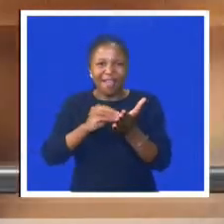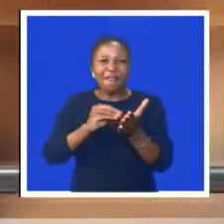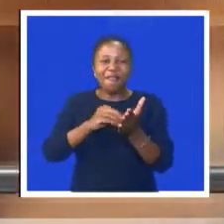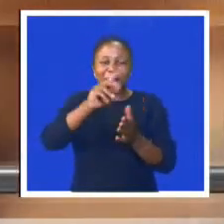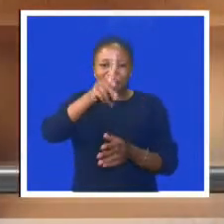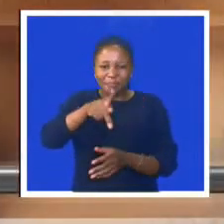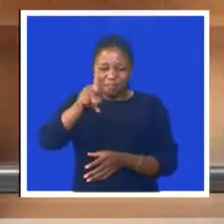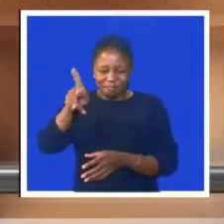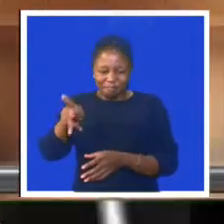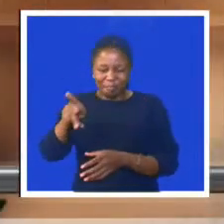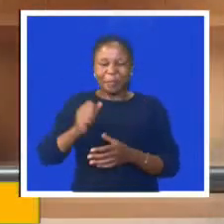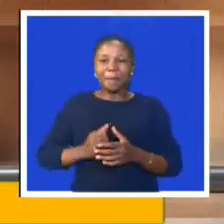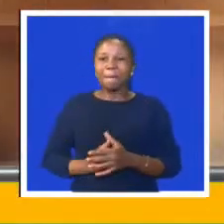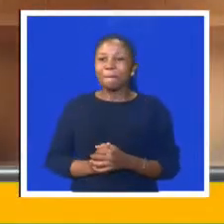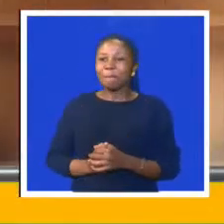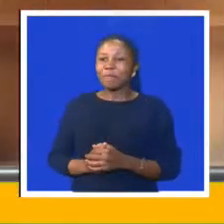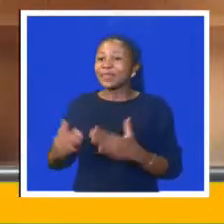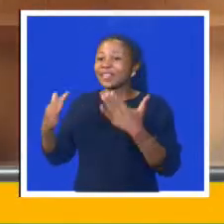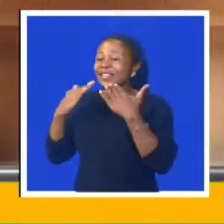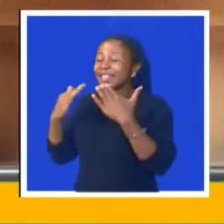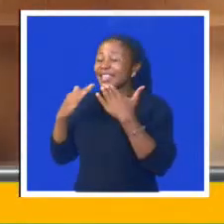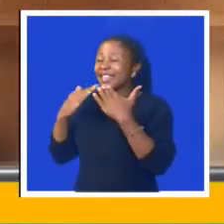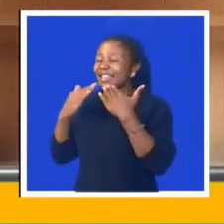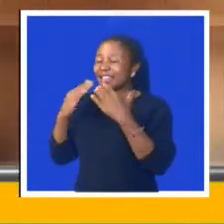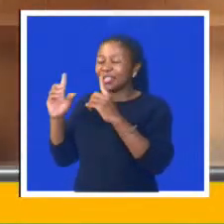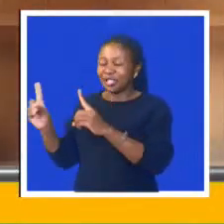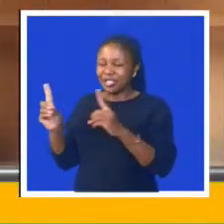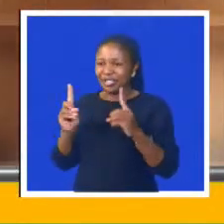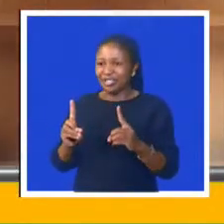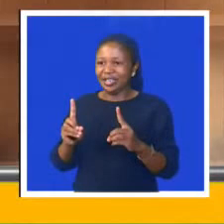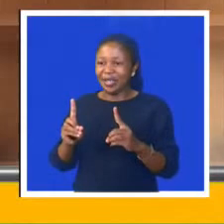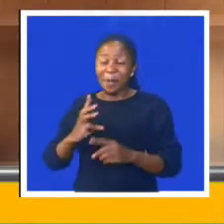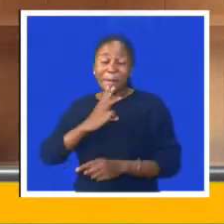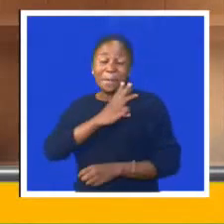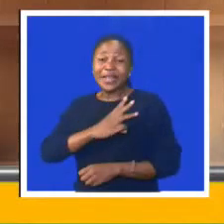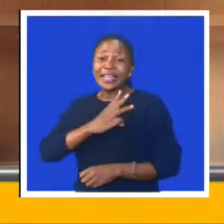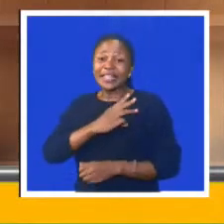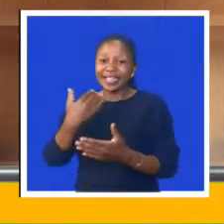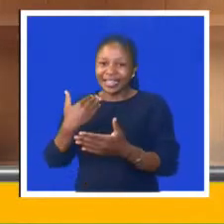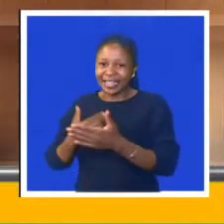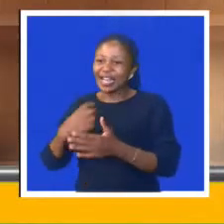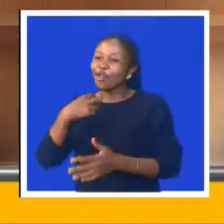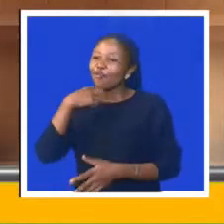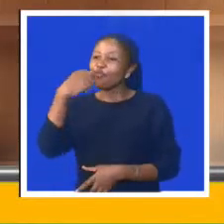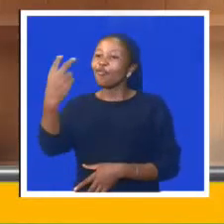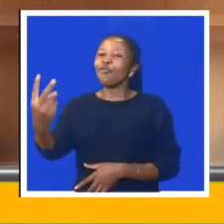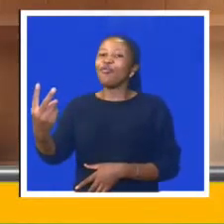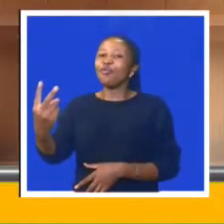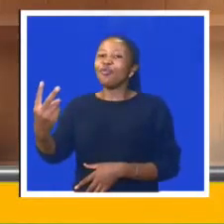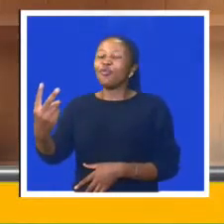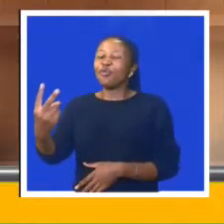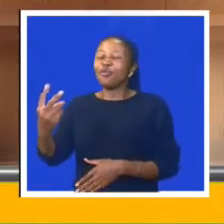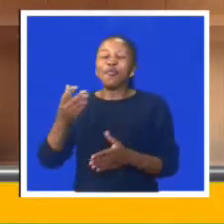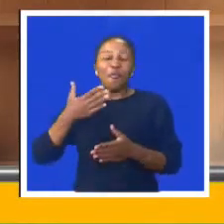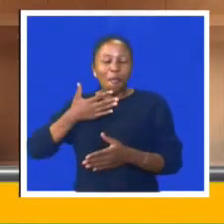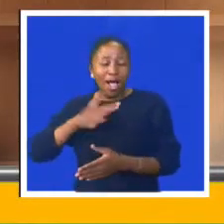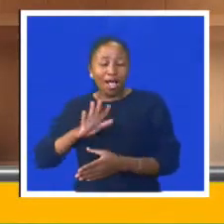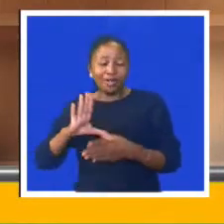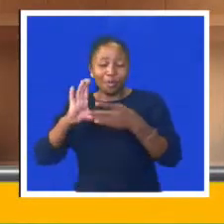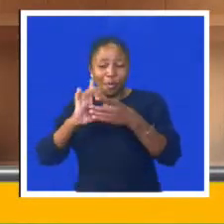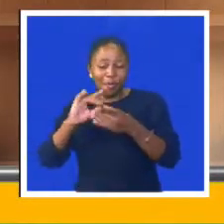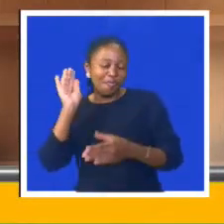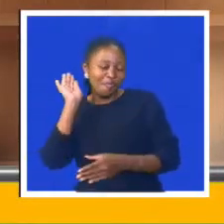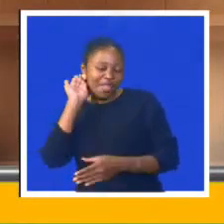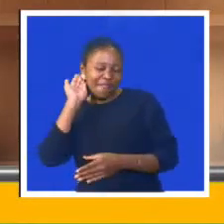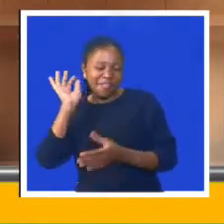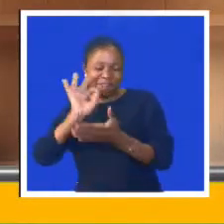Oh, okay. Thank you very much, sir. Can you please increase your volume so that the viewer at home can hear you properly? Okay, I'll do that. Okay, Sure. without